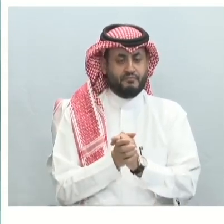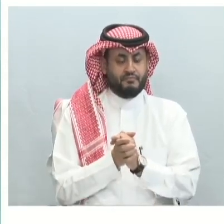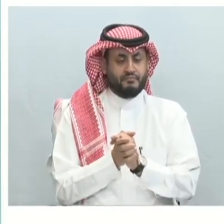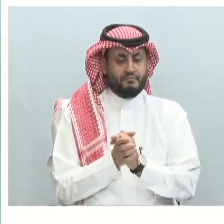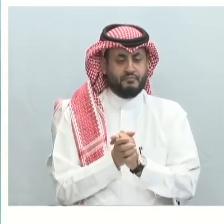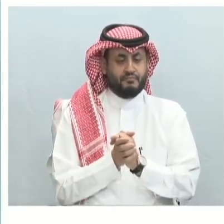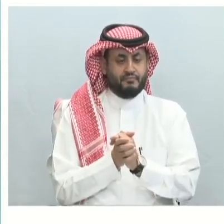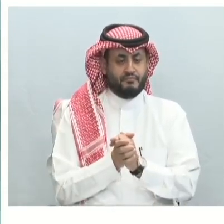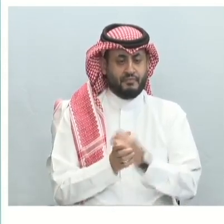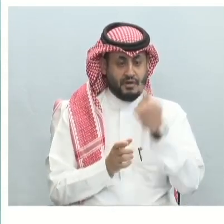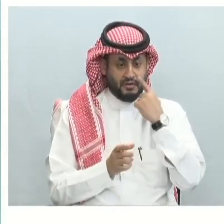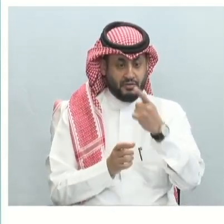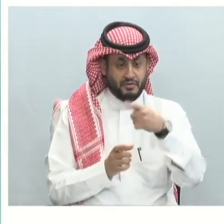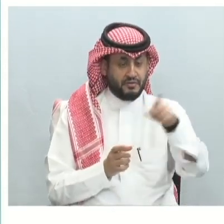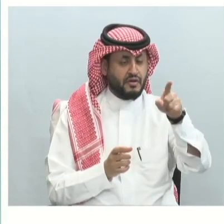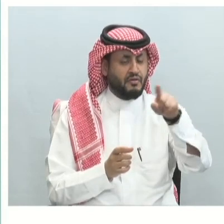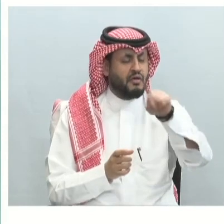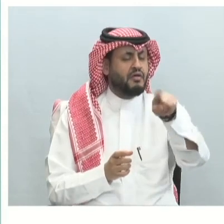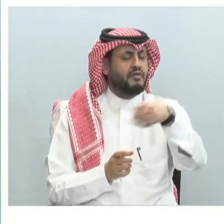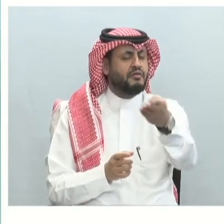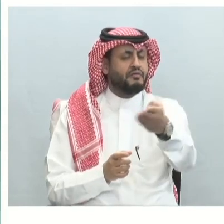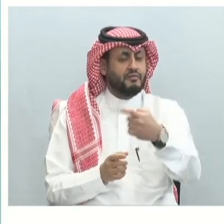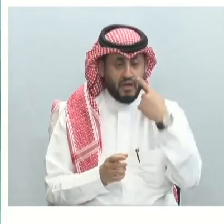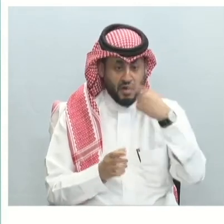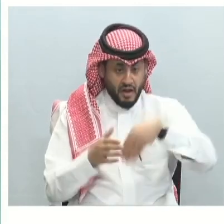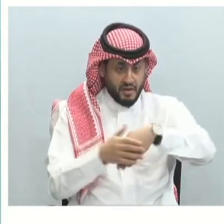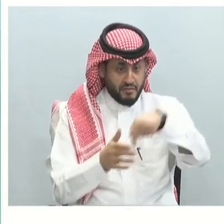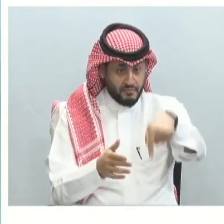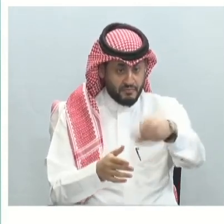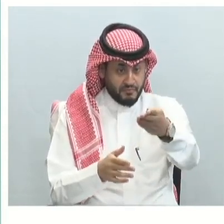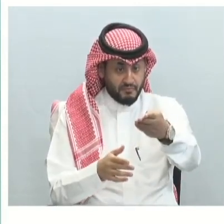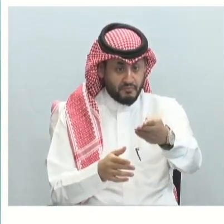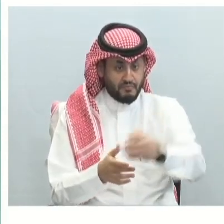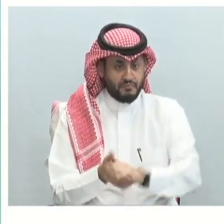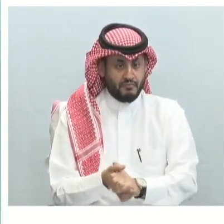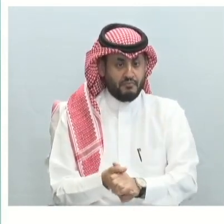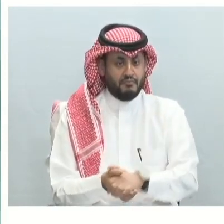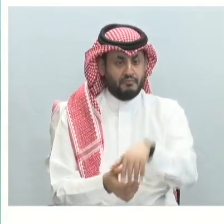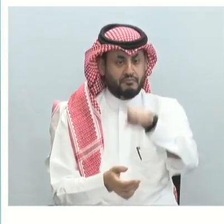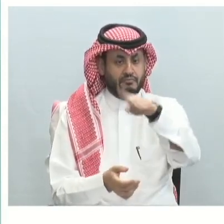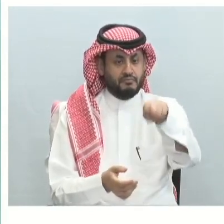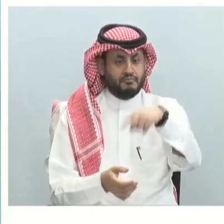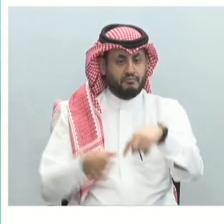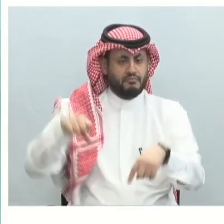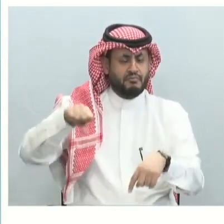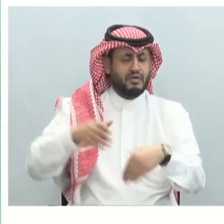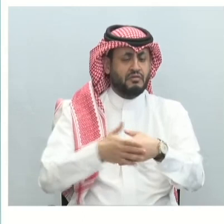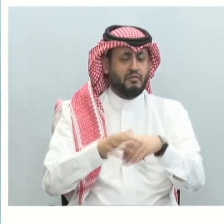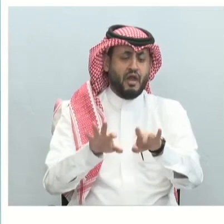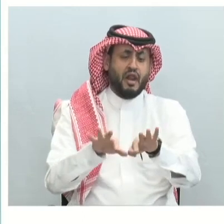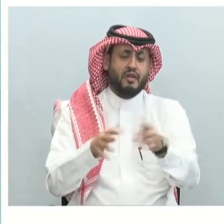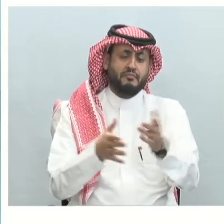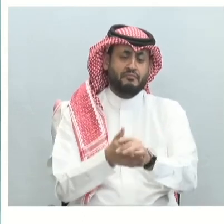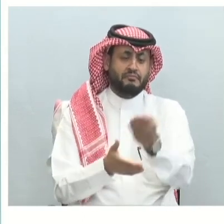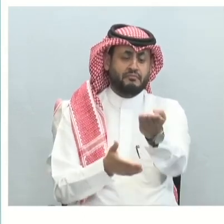Okay. Do you think it's true or false? He's playing football. It's what? False. Excellent. So we